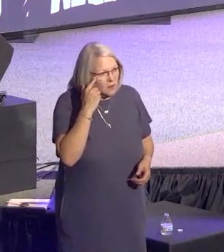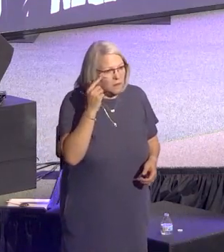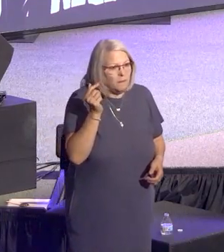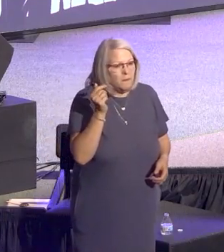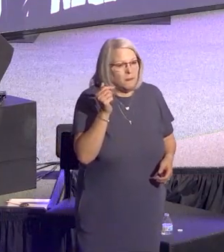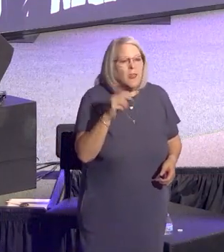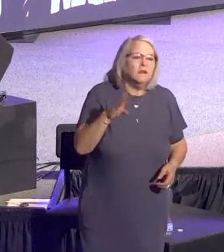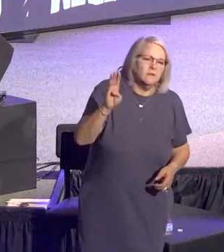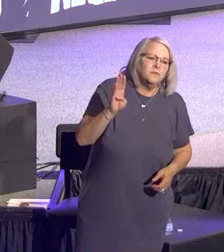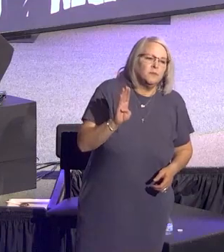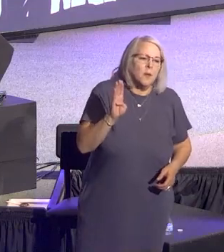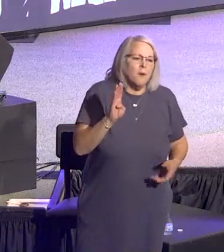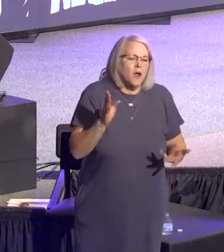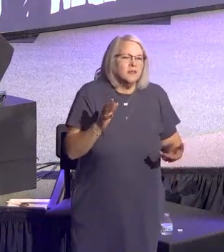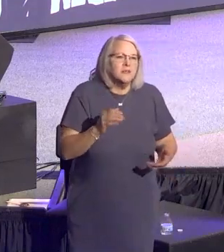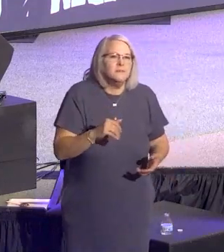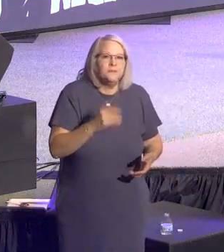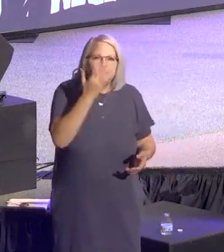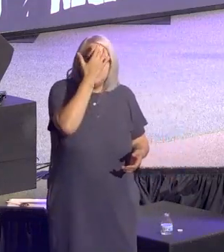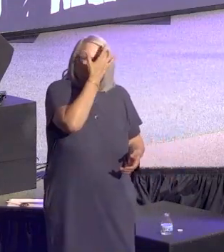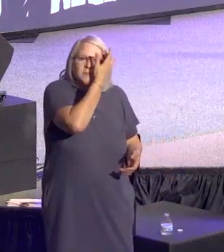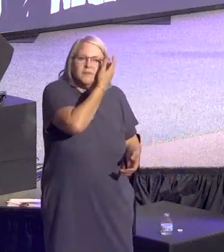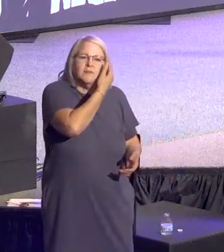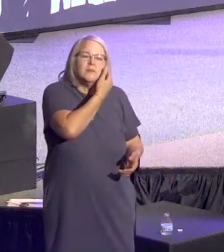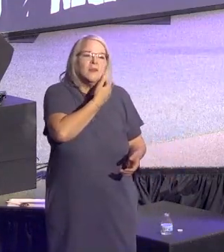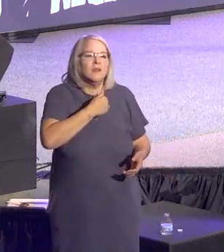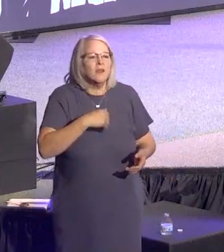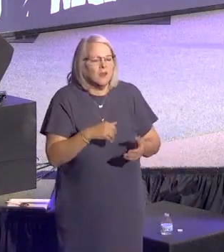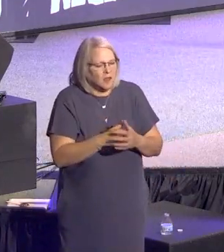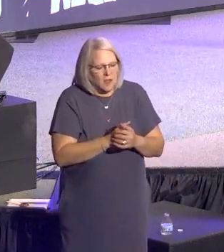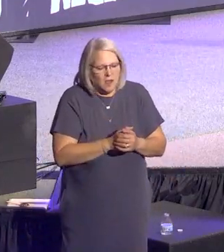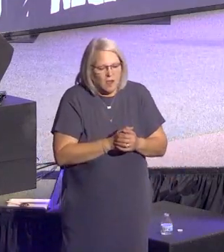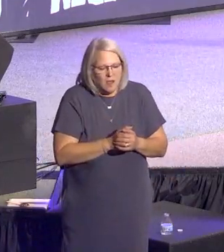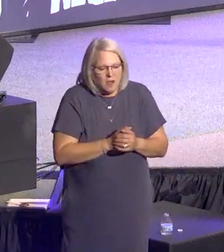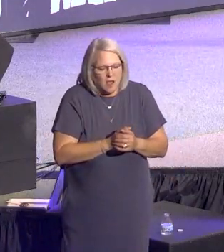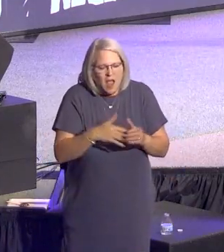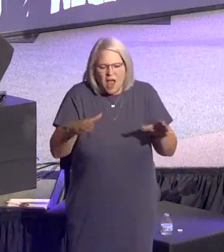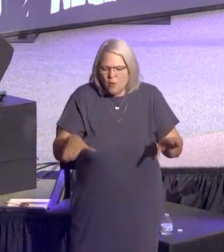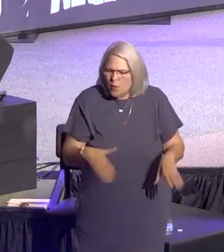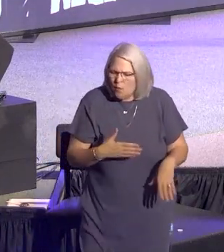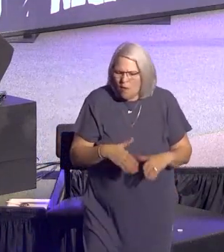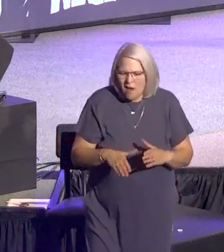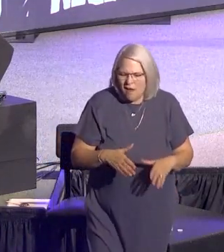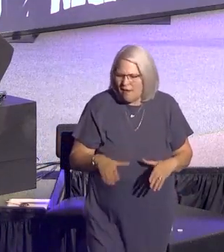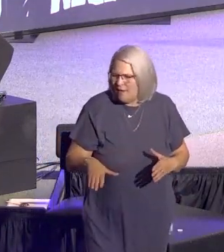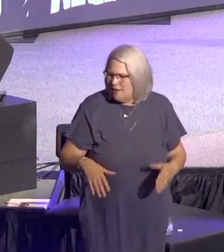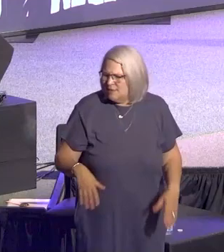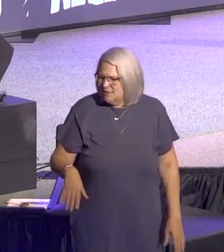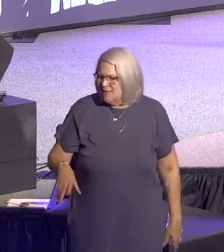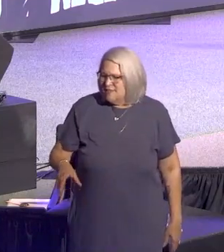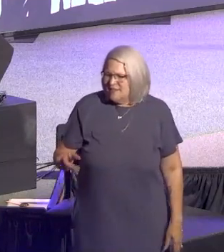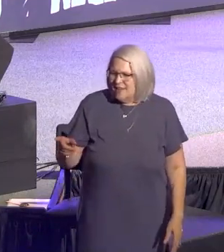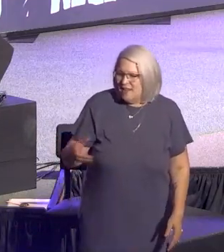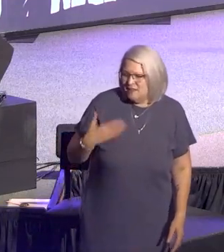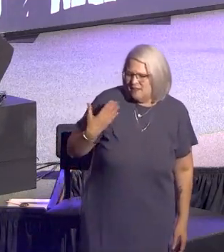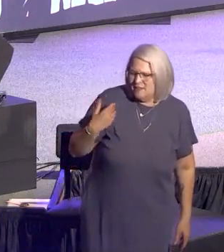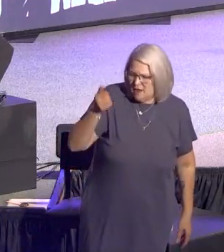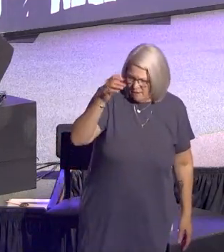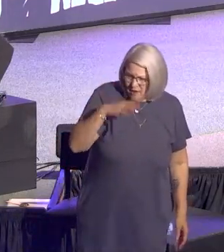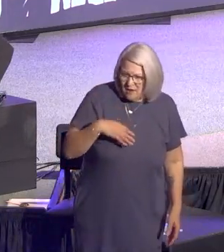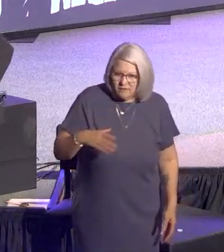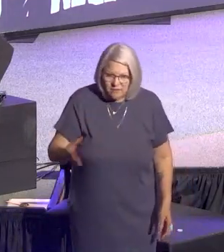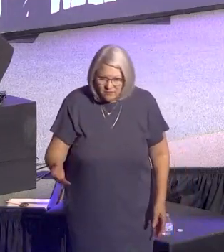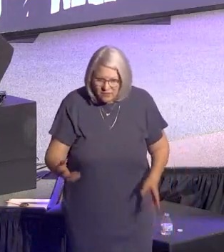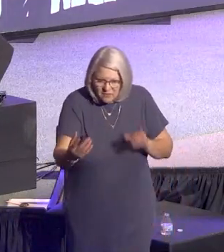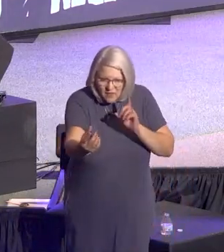up in Massachusetts. This is actually a few weeks ago. And we're walking along, and this young man came up